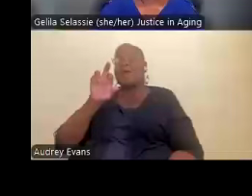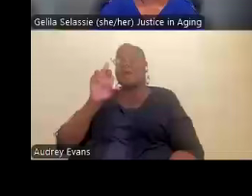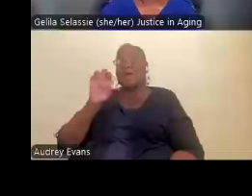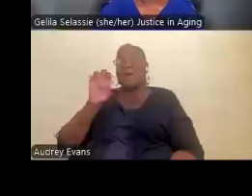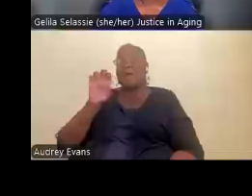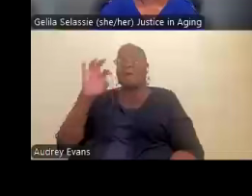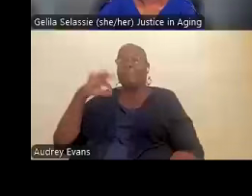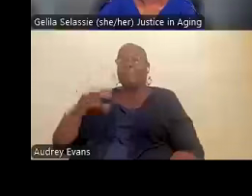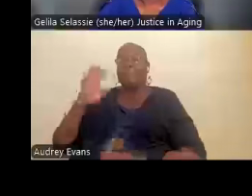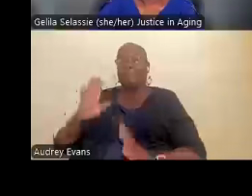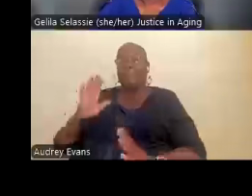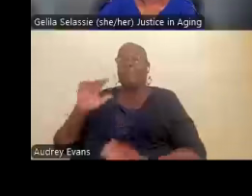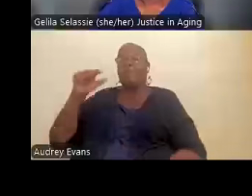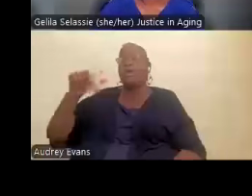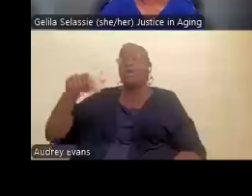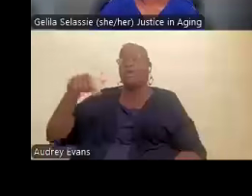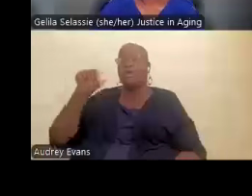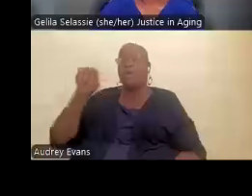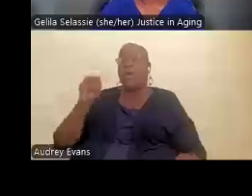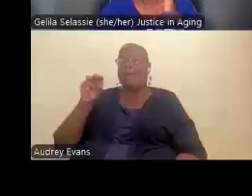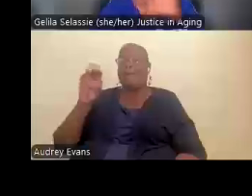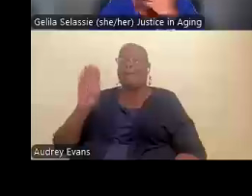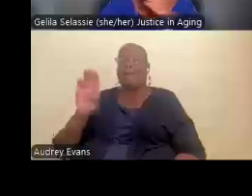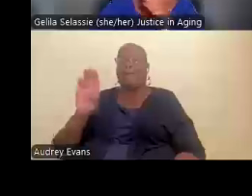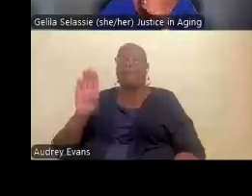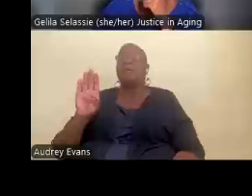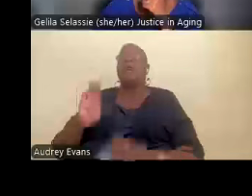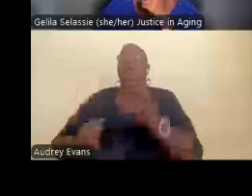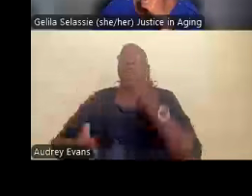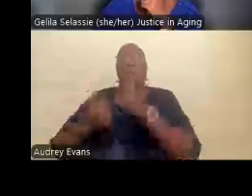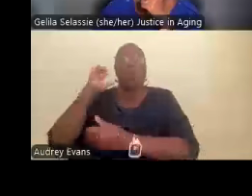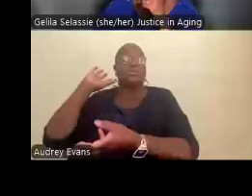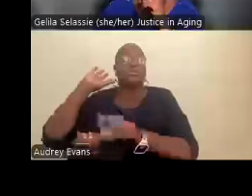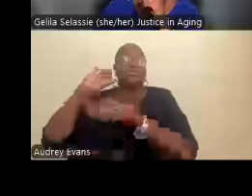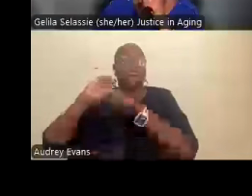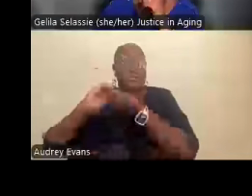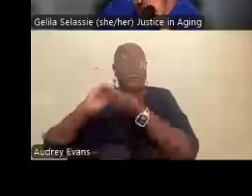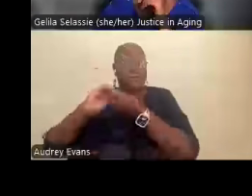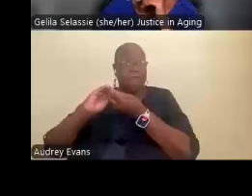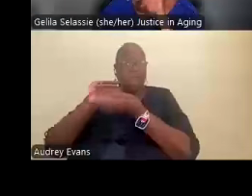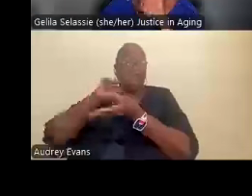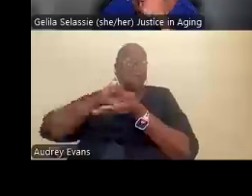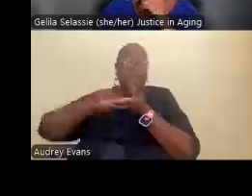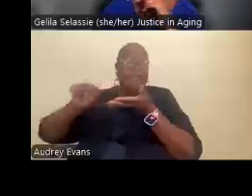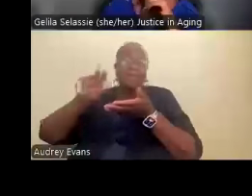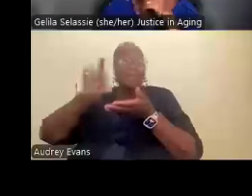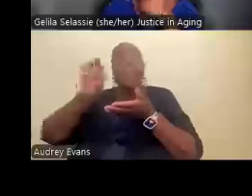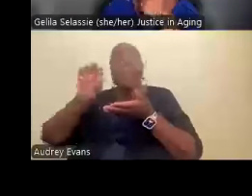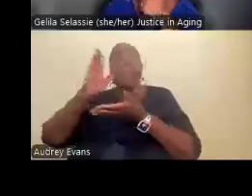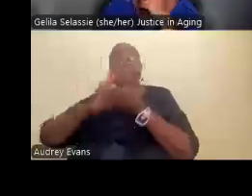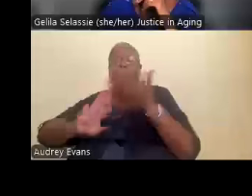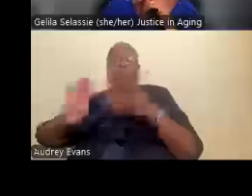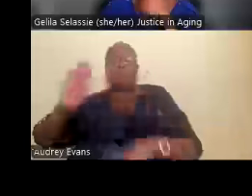QMB. The QMB program is the most comprehensive. It pays for Medicare Part B